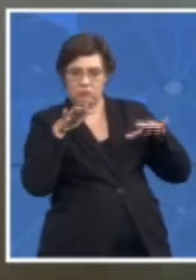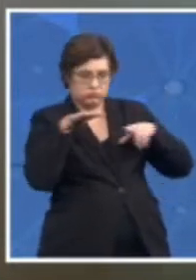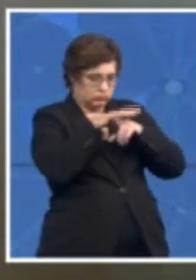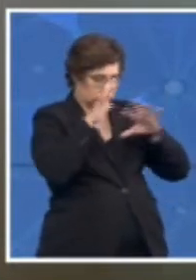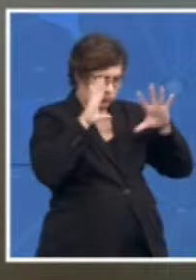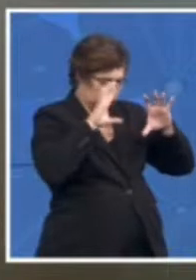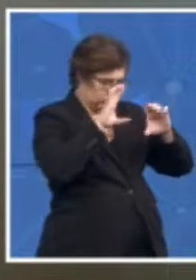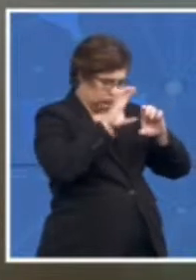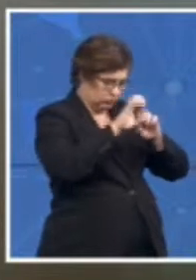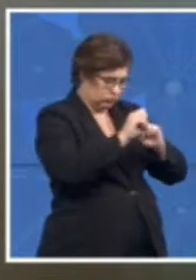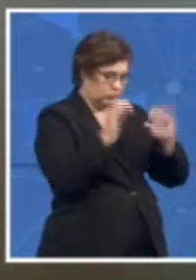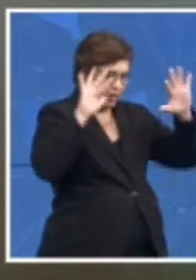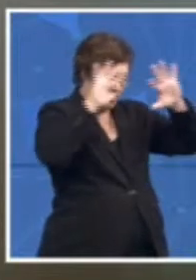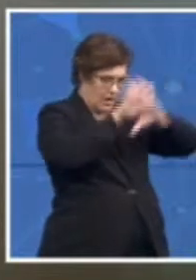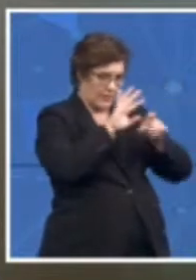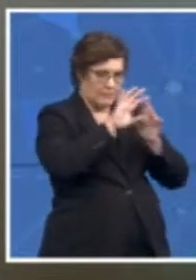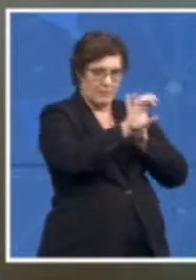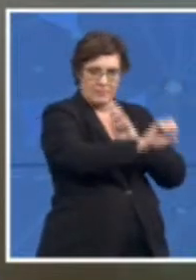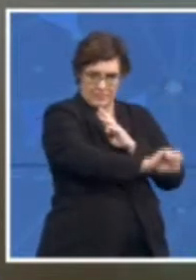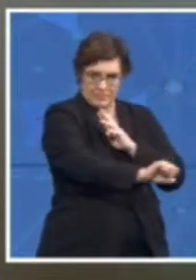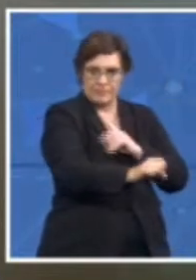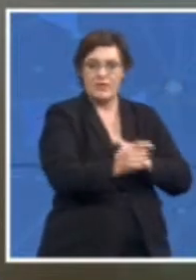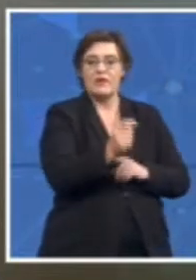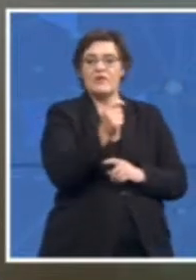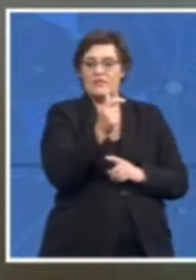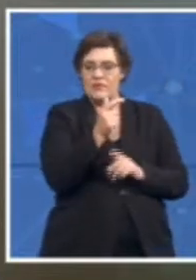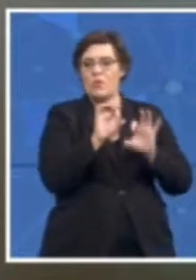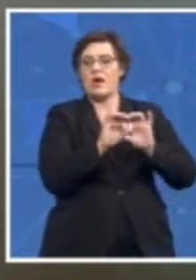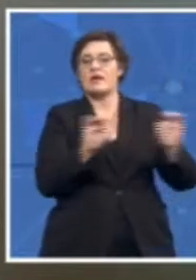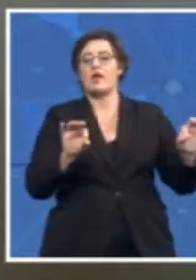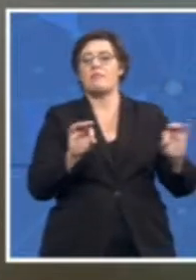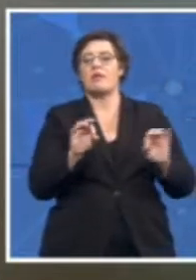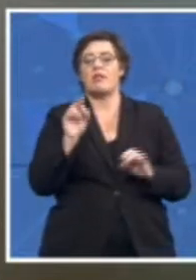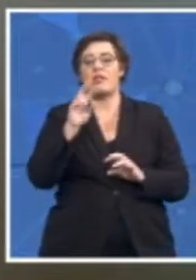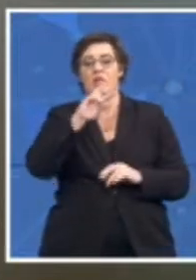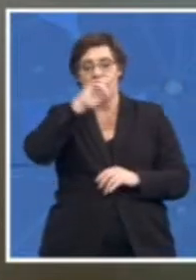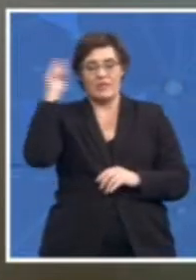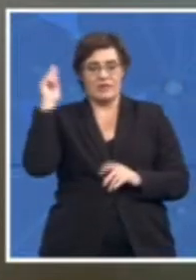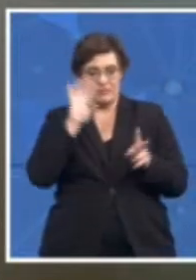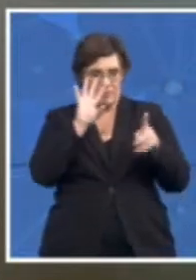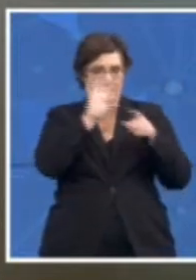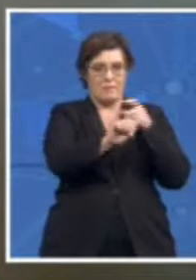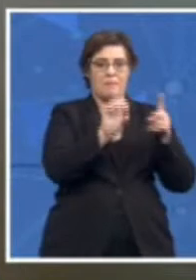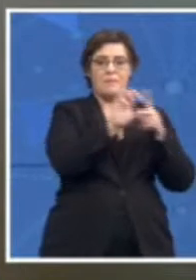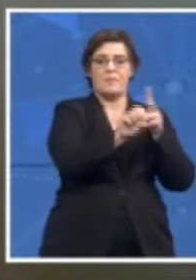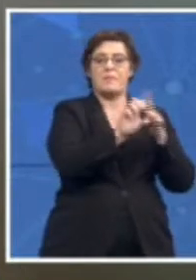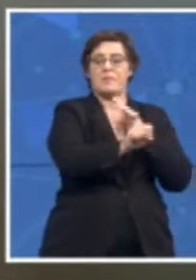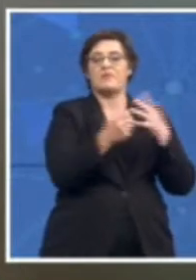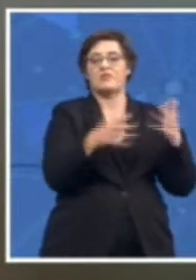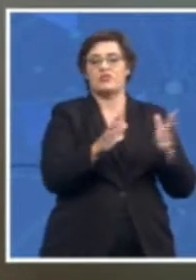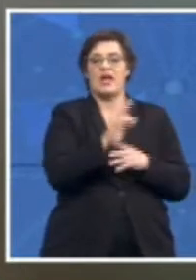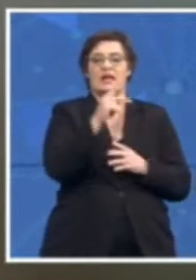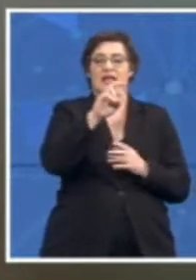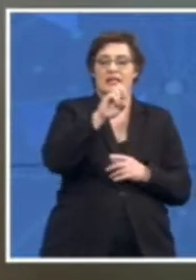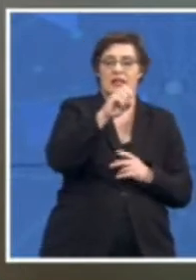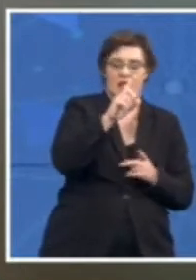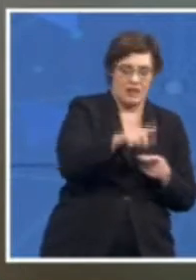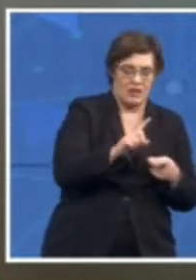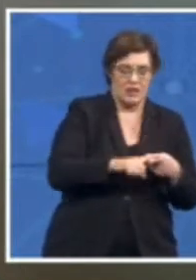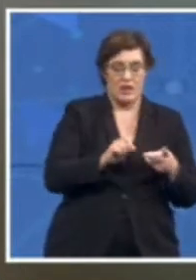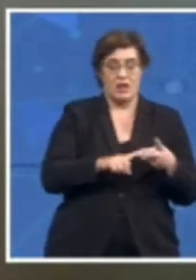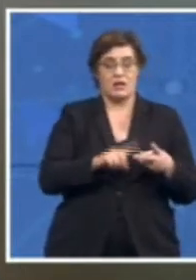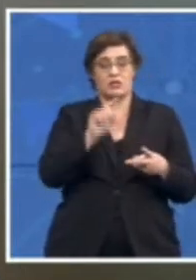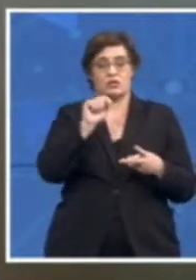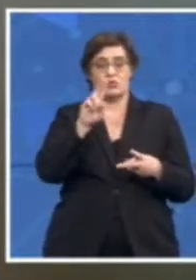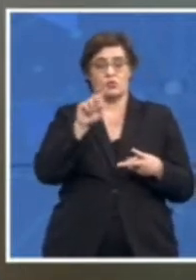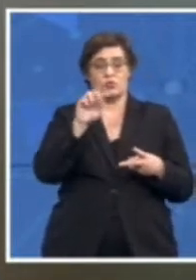number of cable thieves around our power stations at Kendal and Tutuka in particular. We've had some significant successes